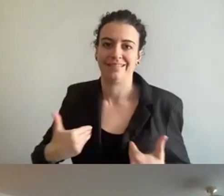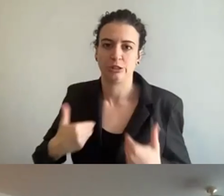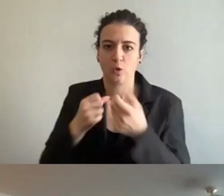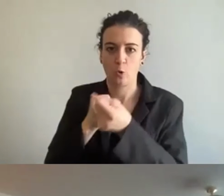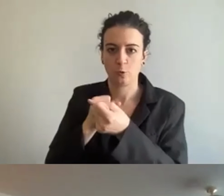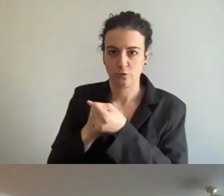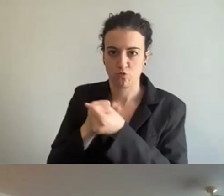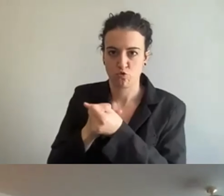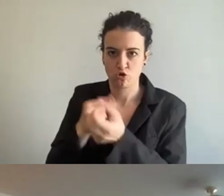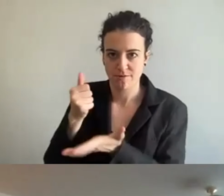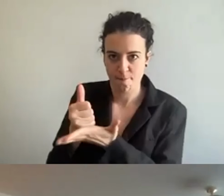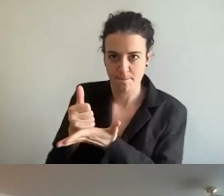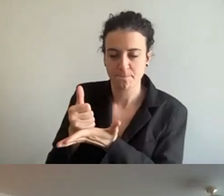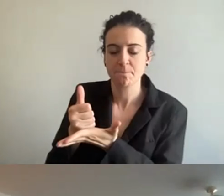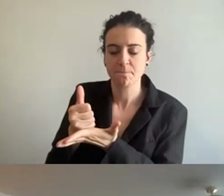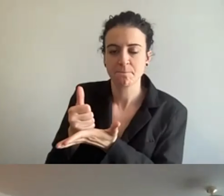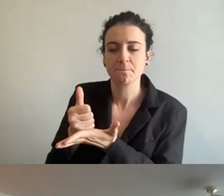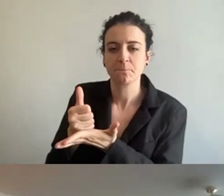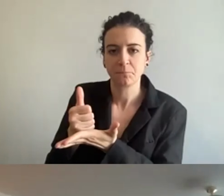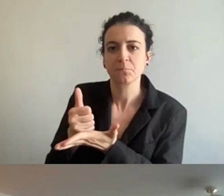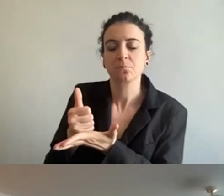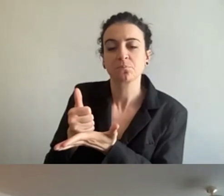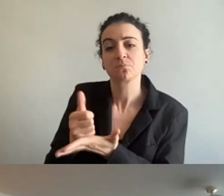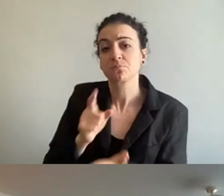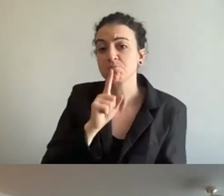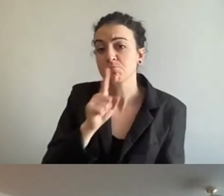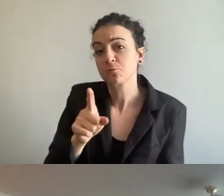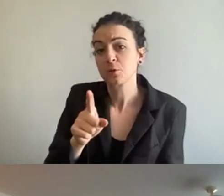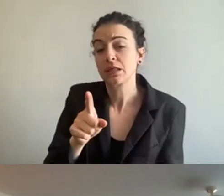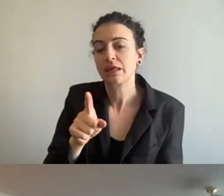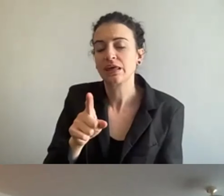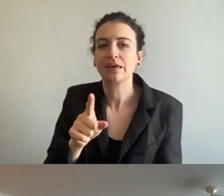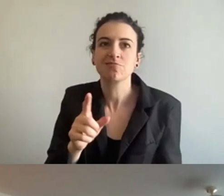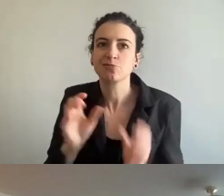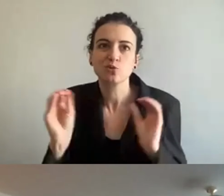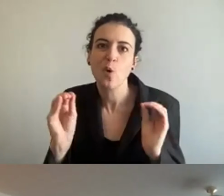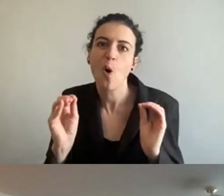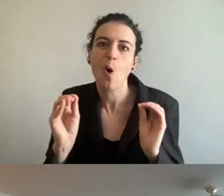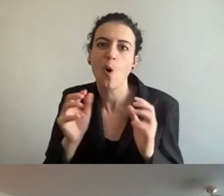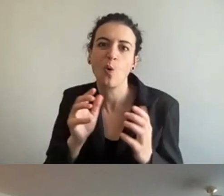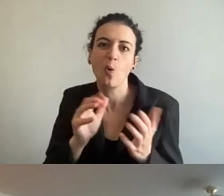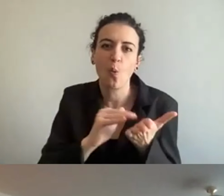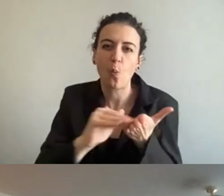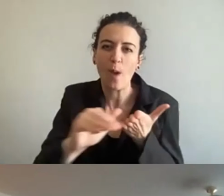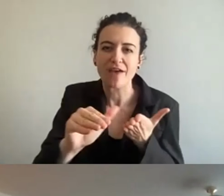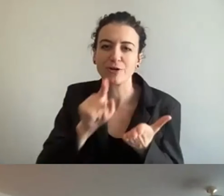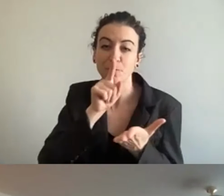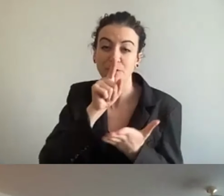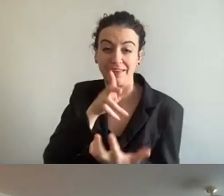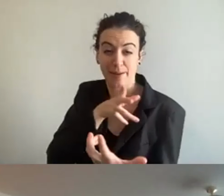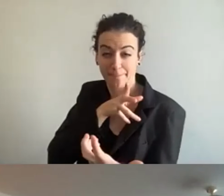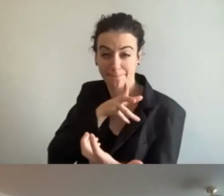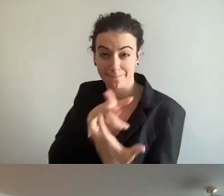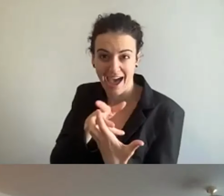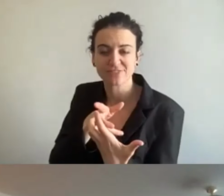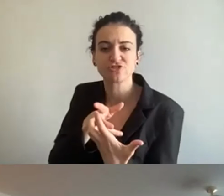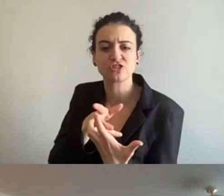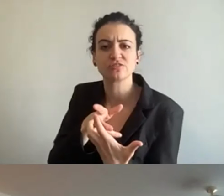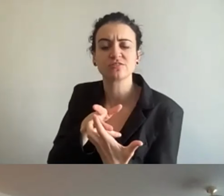not a waiver that is like in between, one that gives the